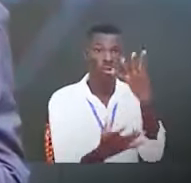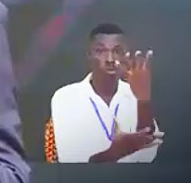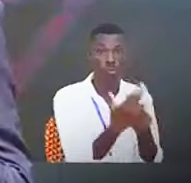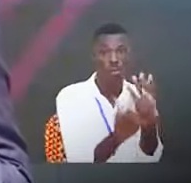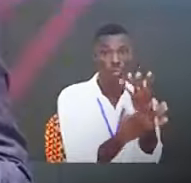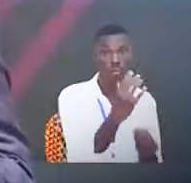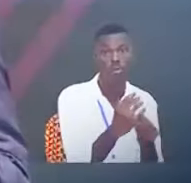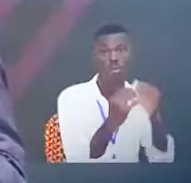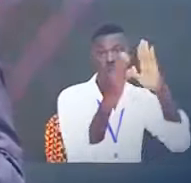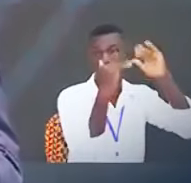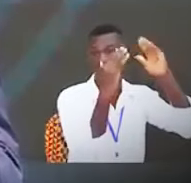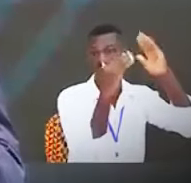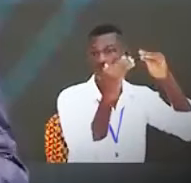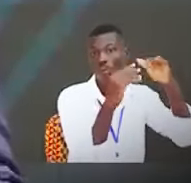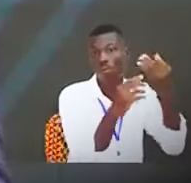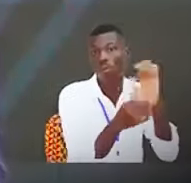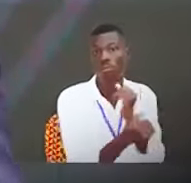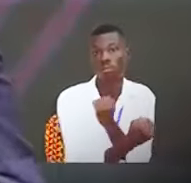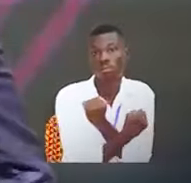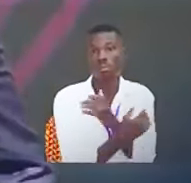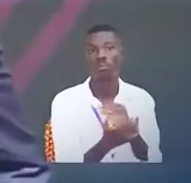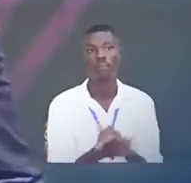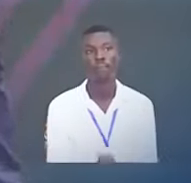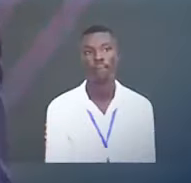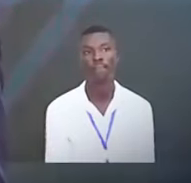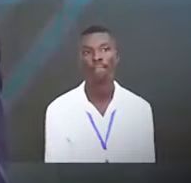love. Then give me